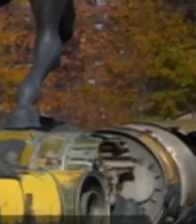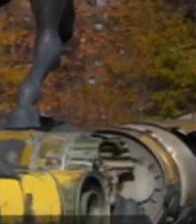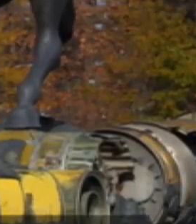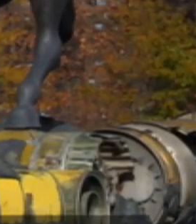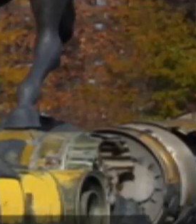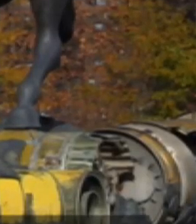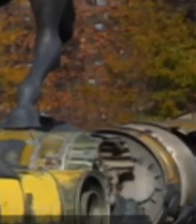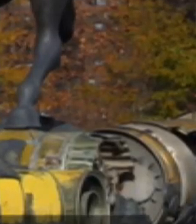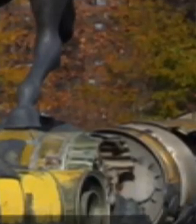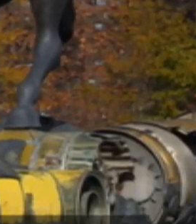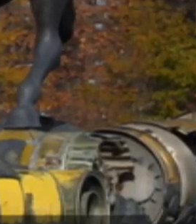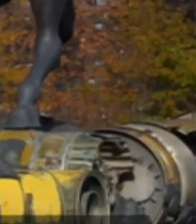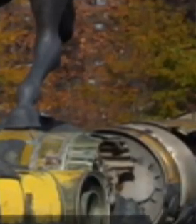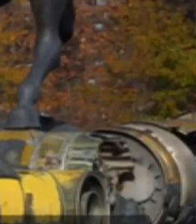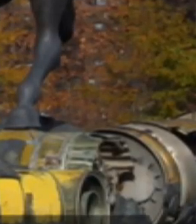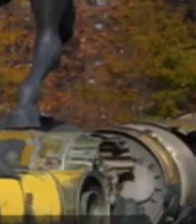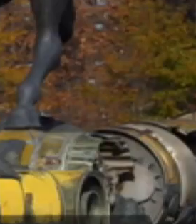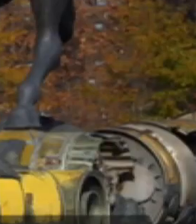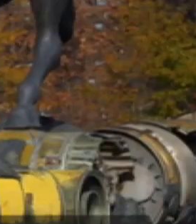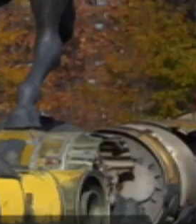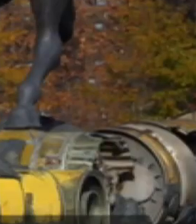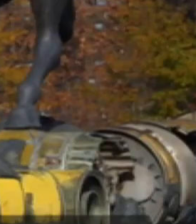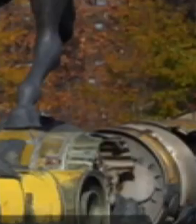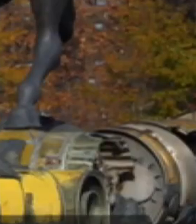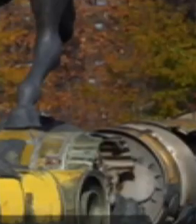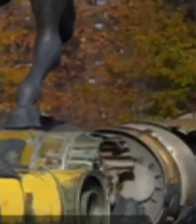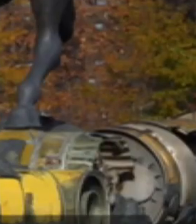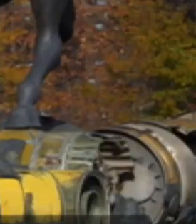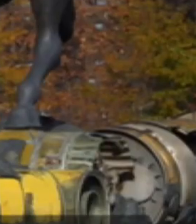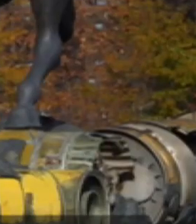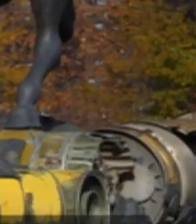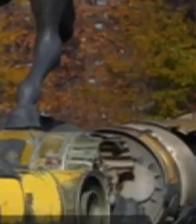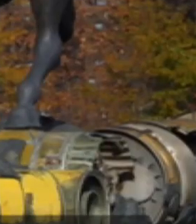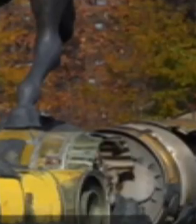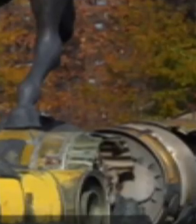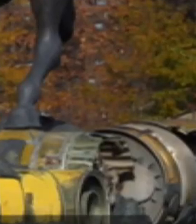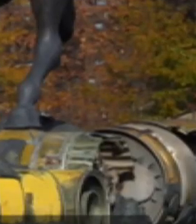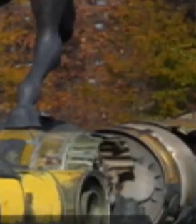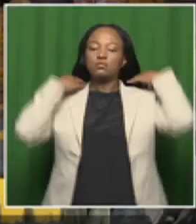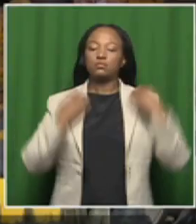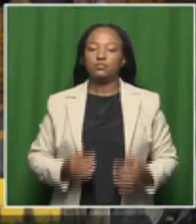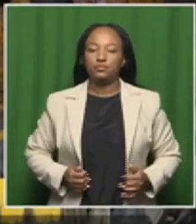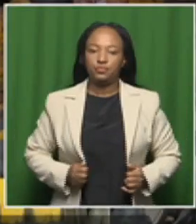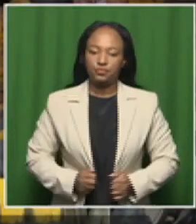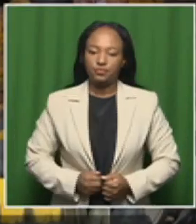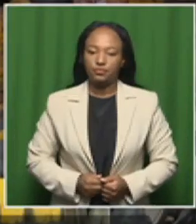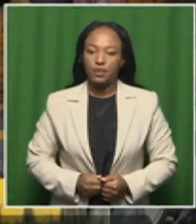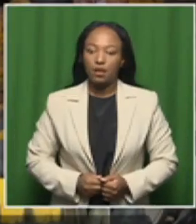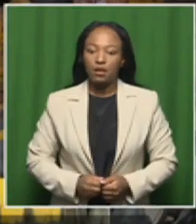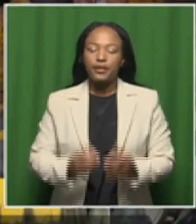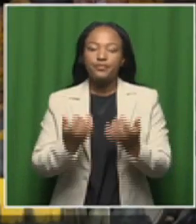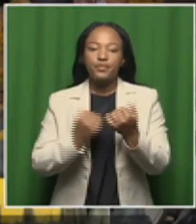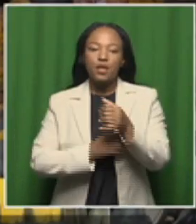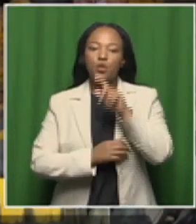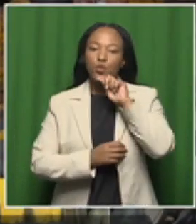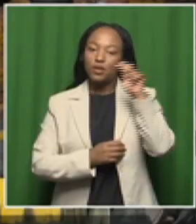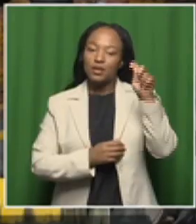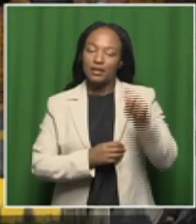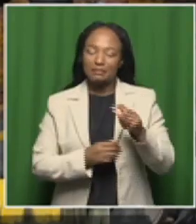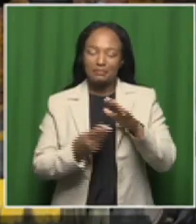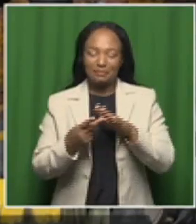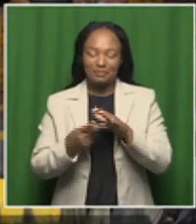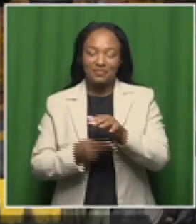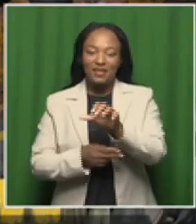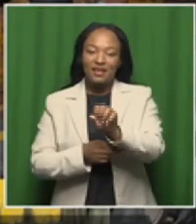geopolitical concerns of the day. Be that the Sustainable Development Goals or the situations in Gaza, Ukraine or Sudan, to mention a